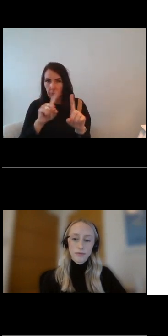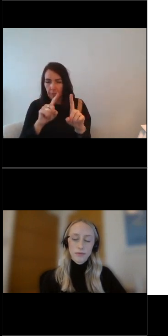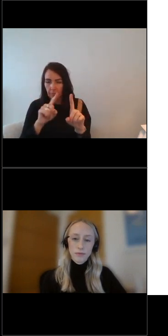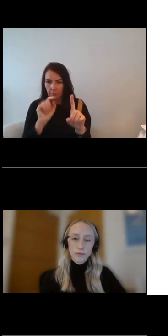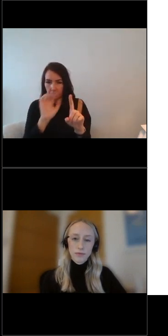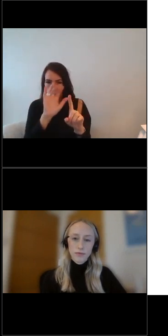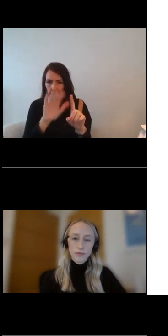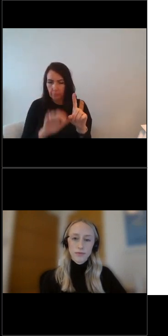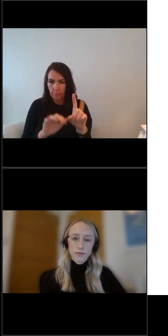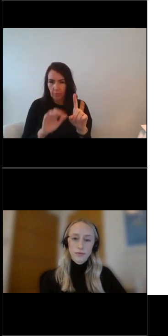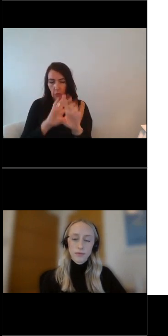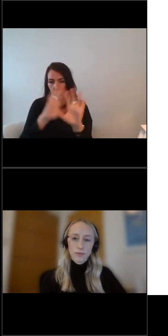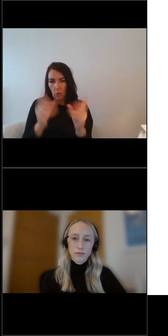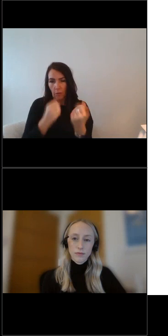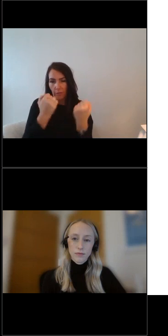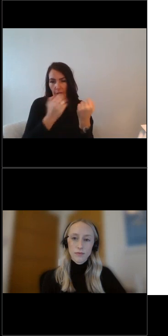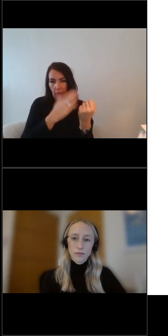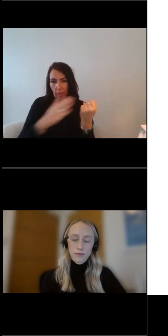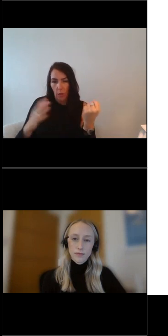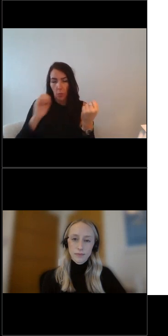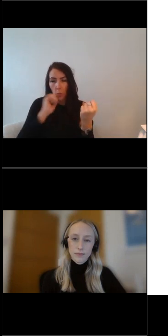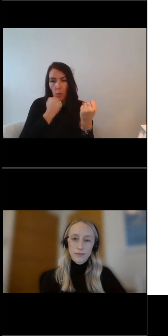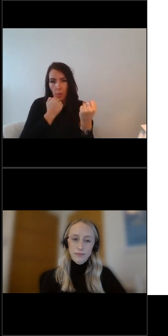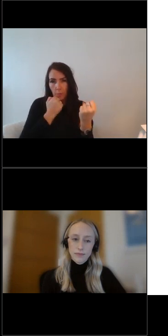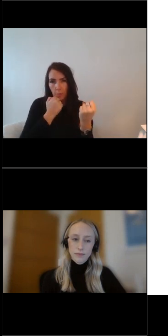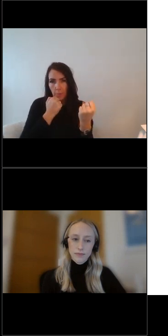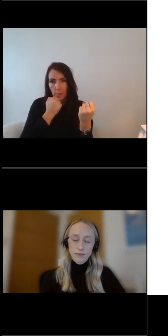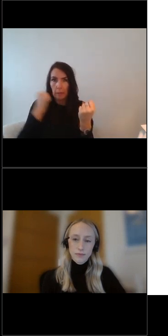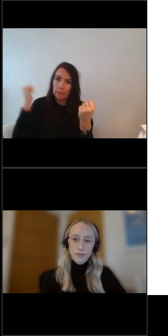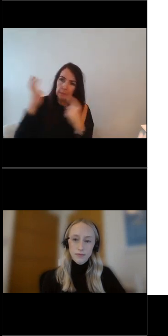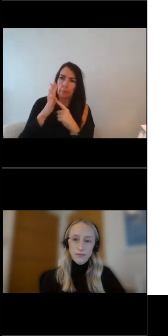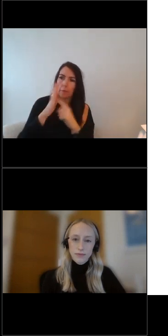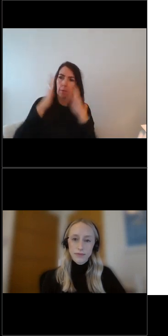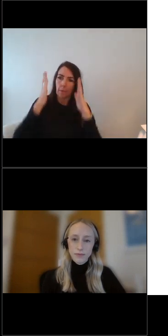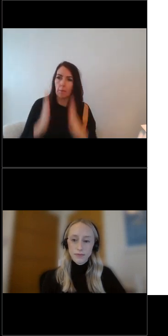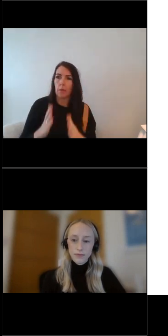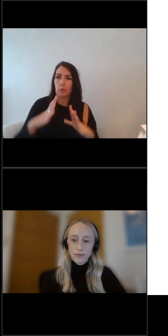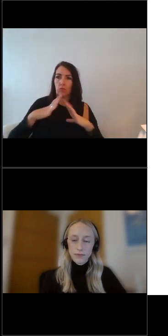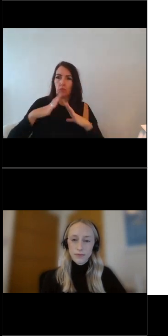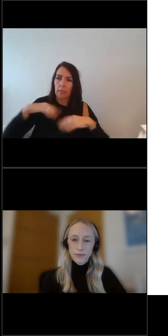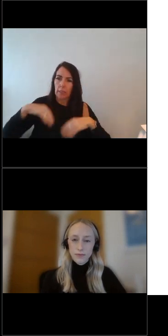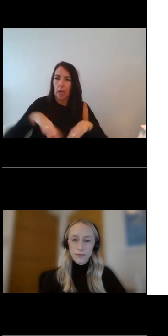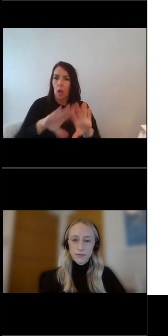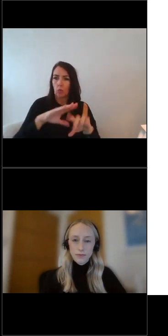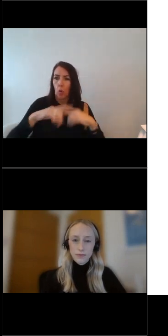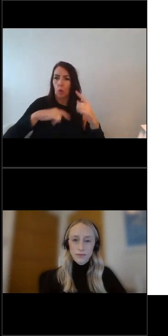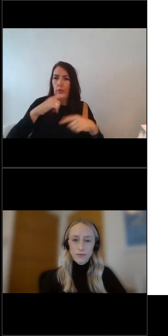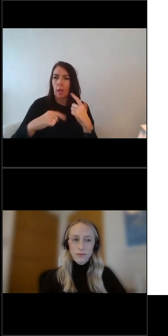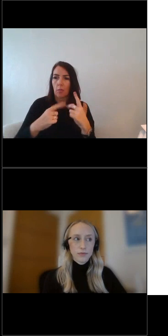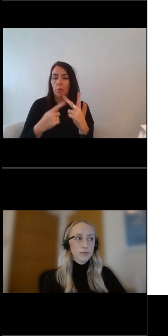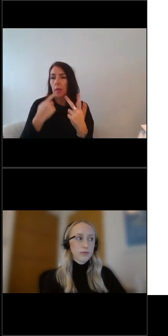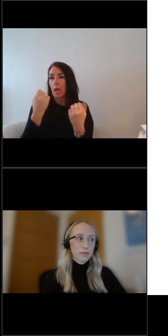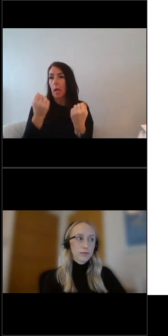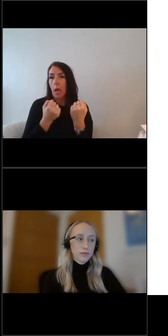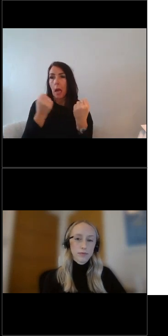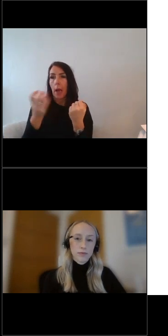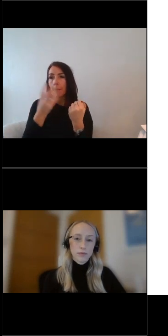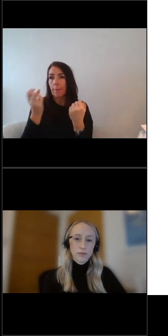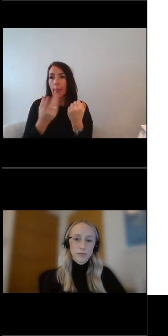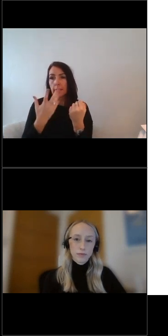those, because not every vehicle is going to be so critical that it has to be out all the time. There'll be ambulances that are a lot more